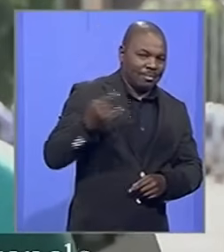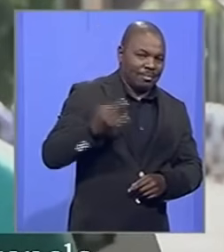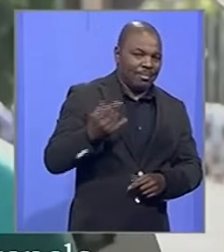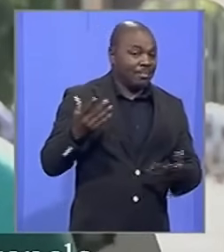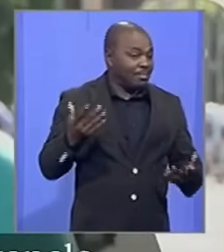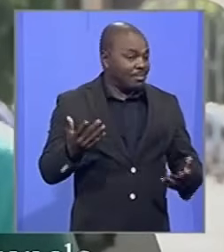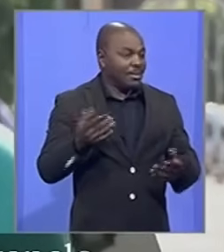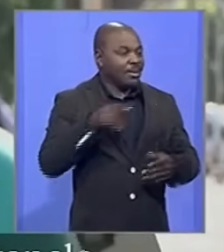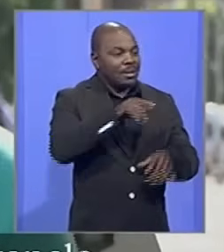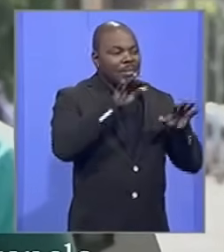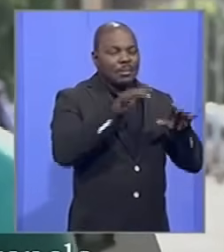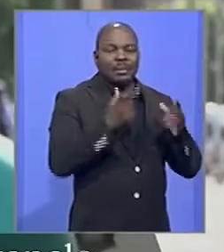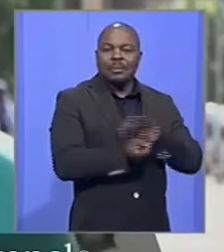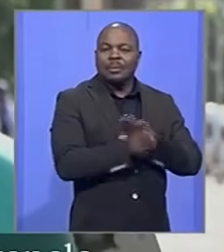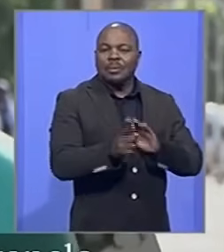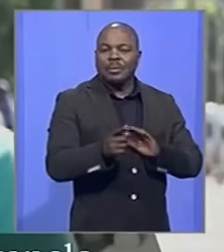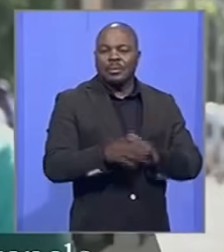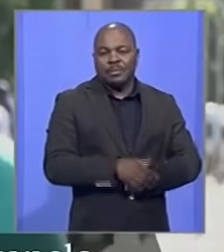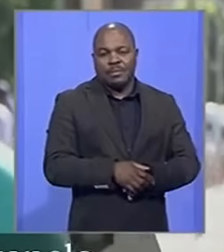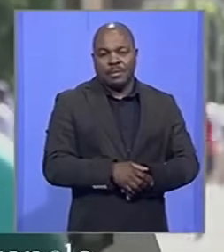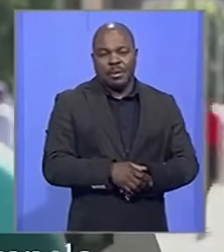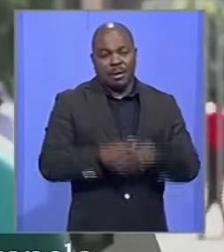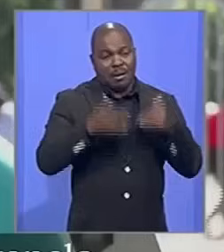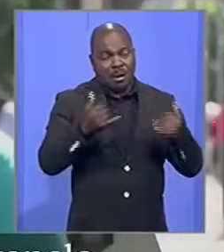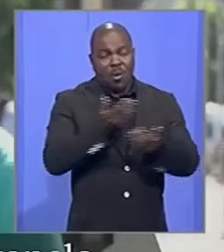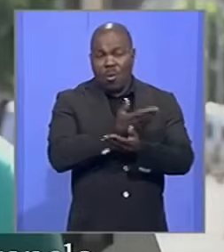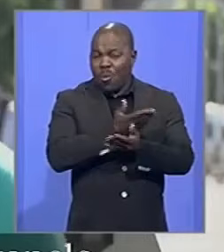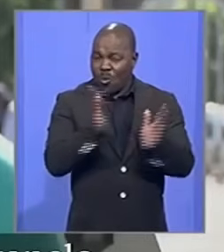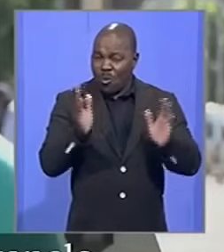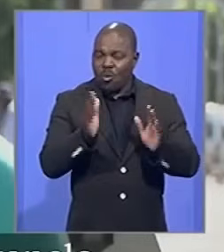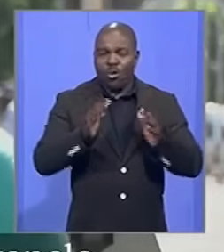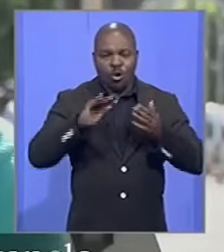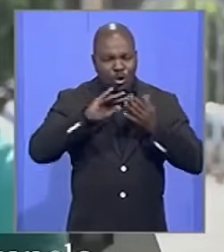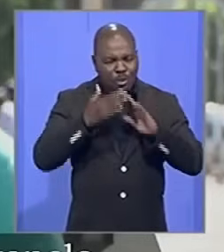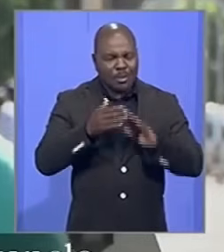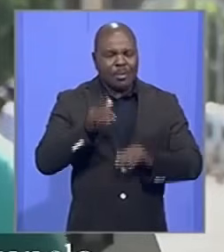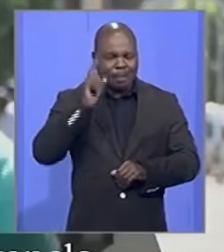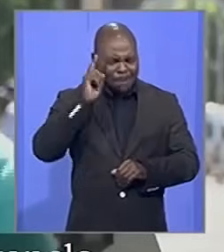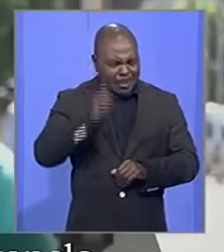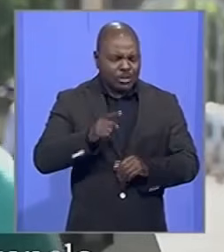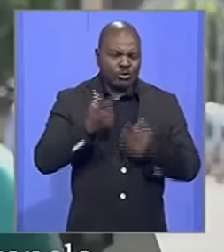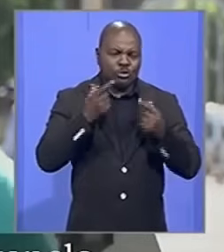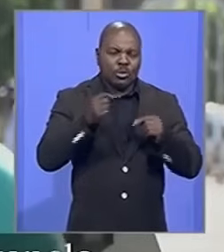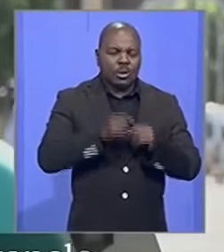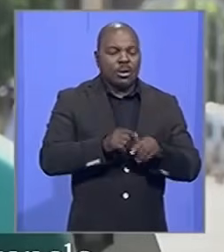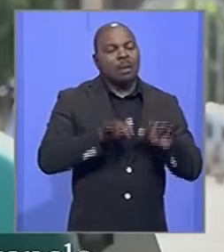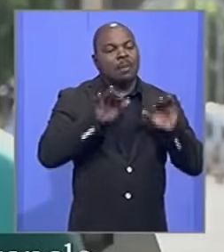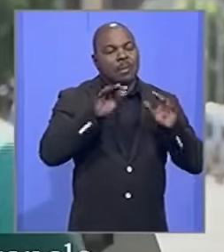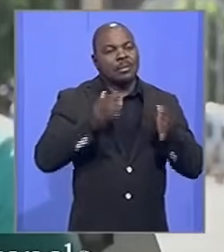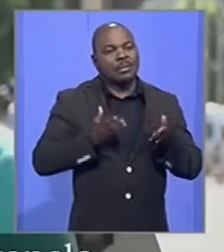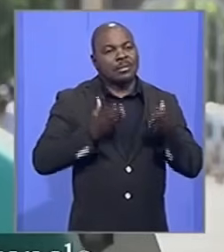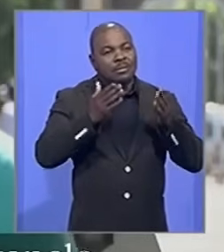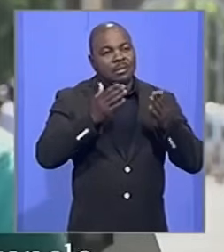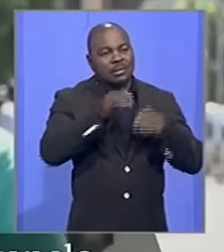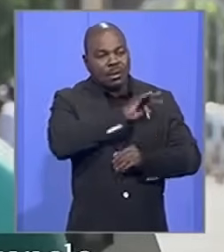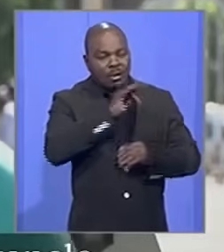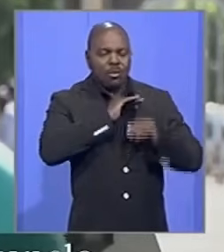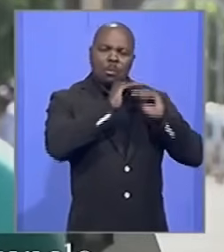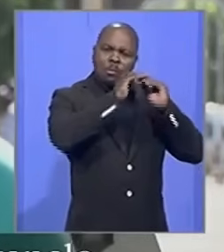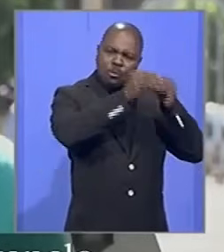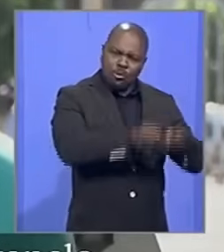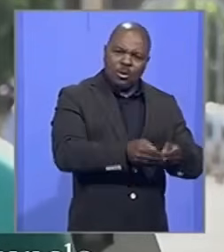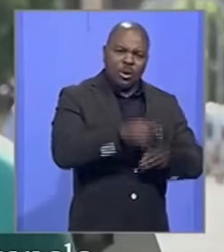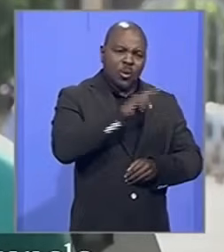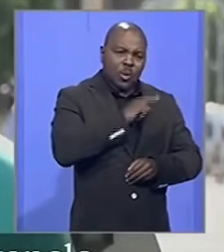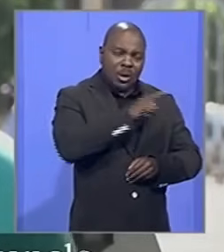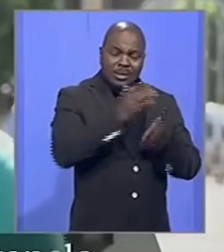to the citizen? That's why it's a responsibility of all of us as communities to protect these public servants because the service that they are